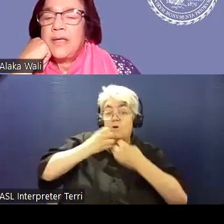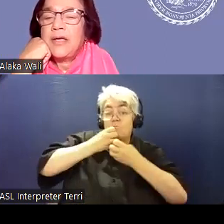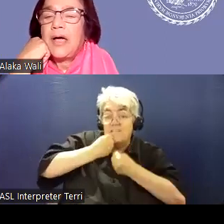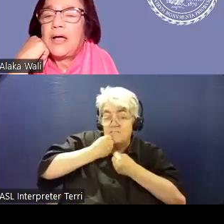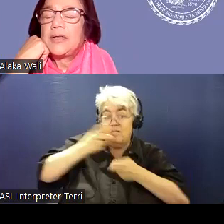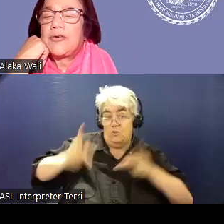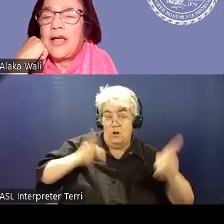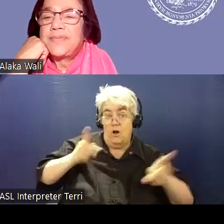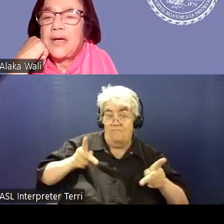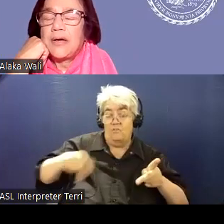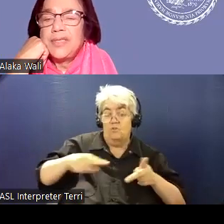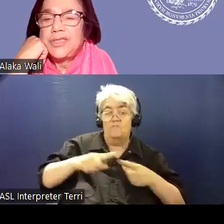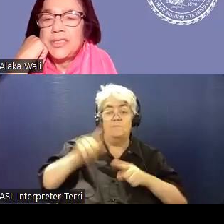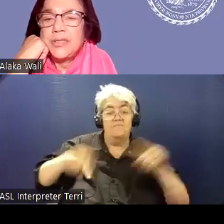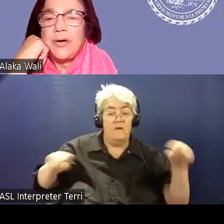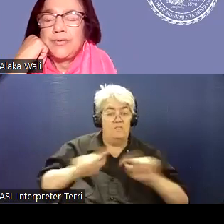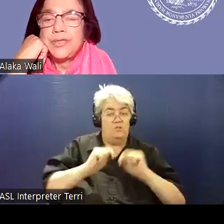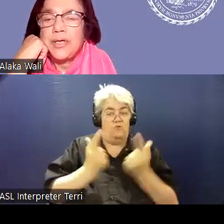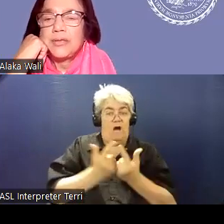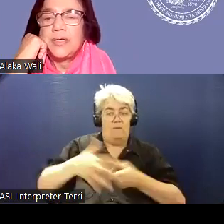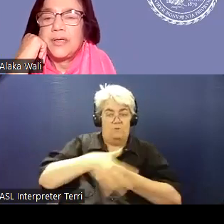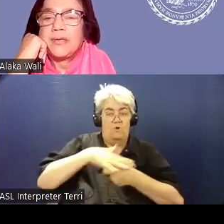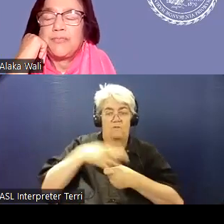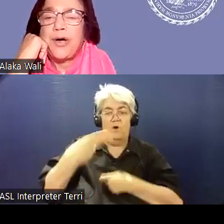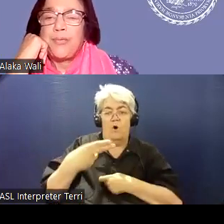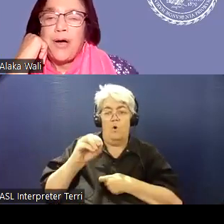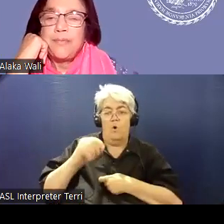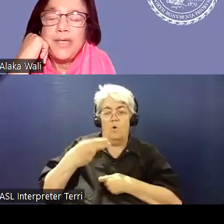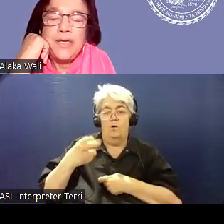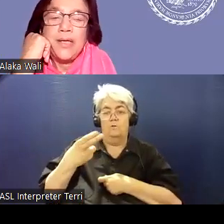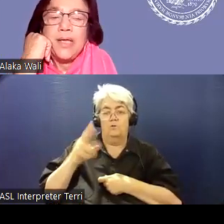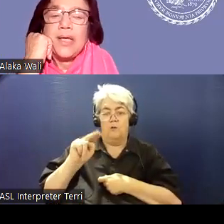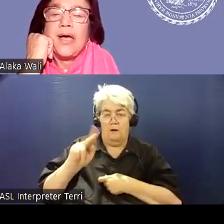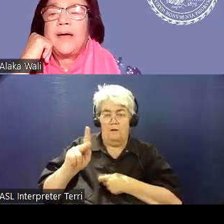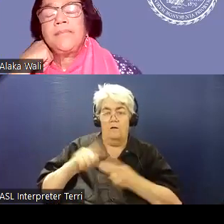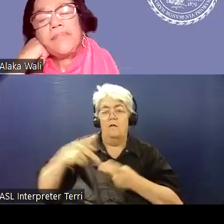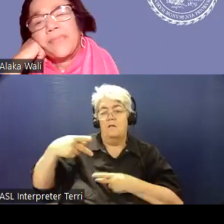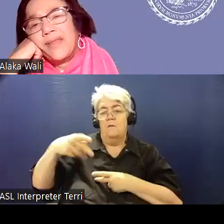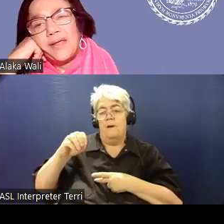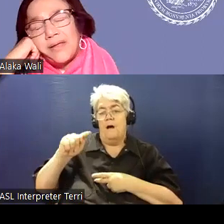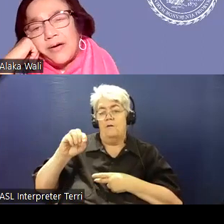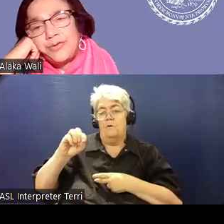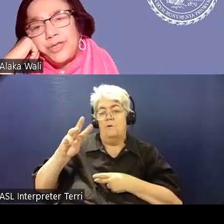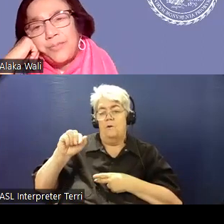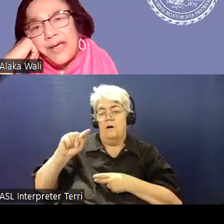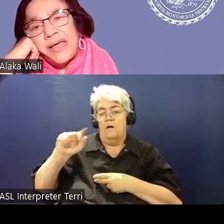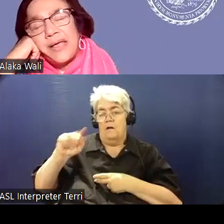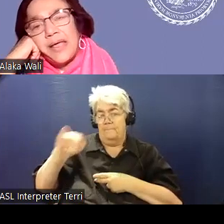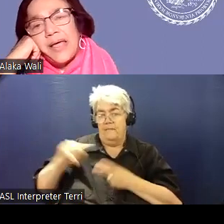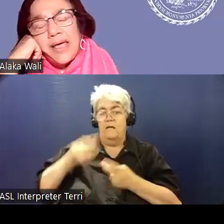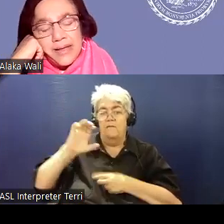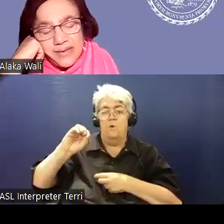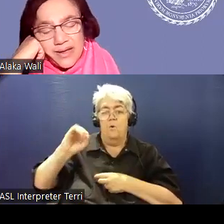from tribes in our region, the Ho-Chunk, the Potawatomi, the